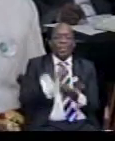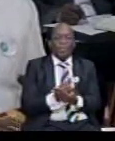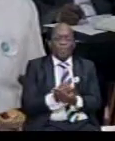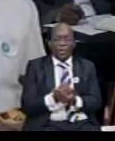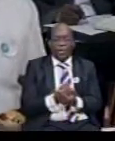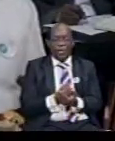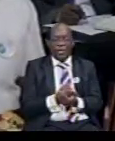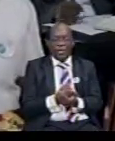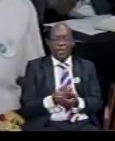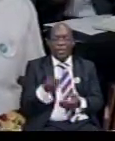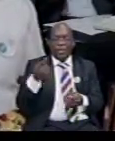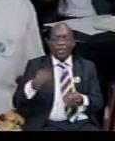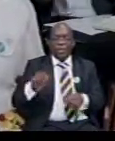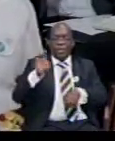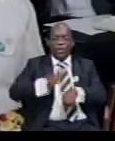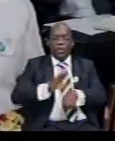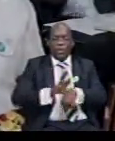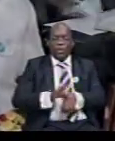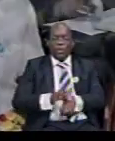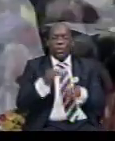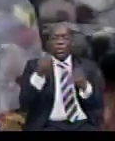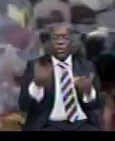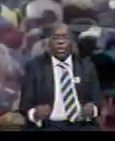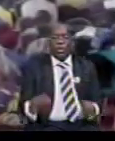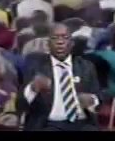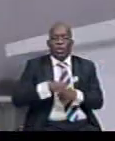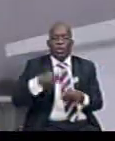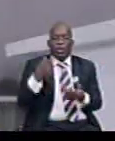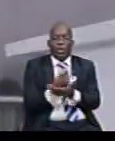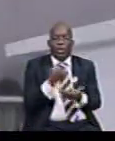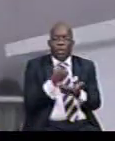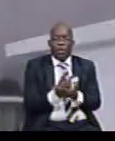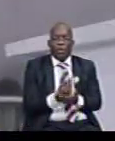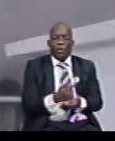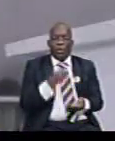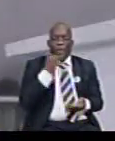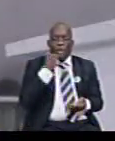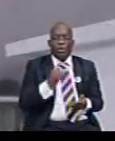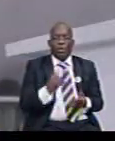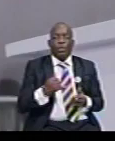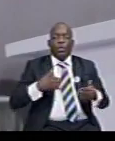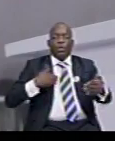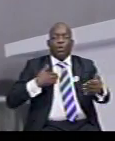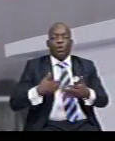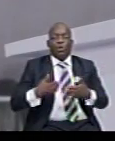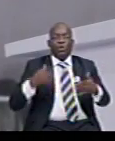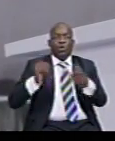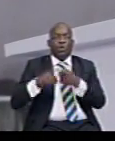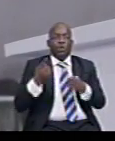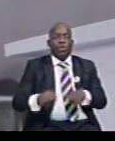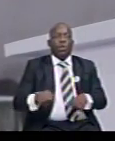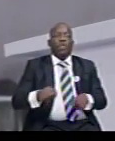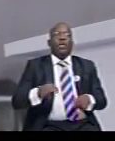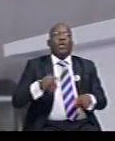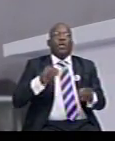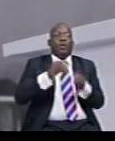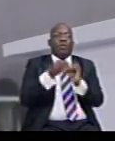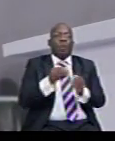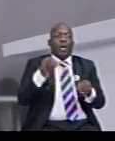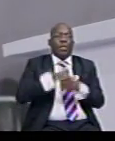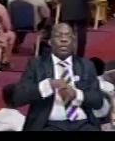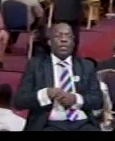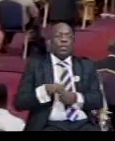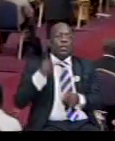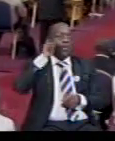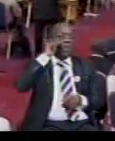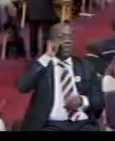The church now in Ghana, Deeper Life, is next to the membership of Nigeria.